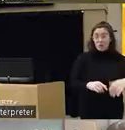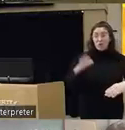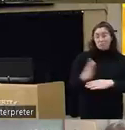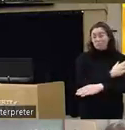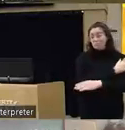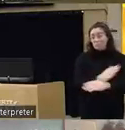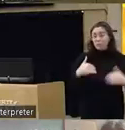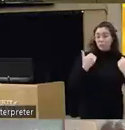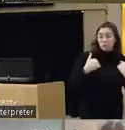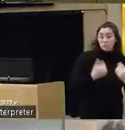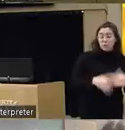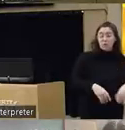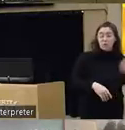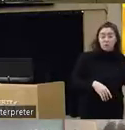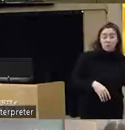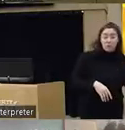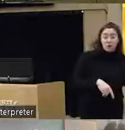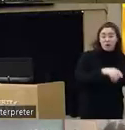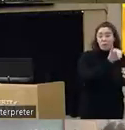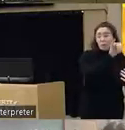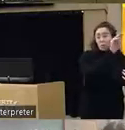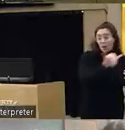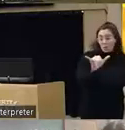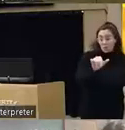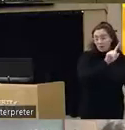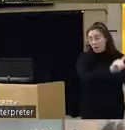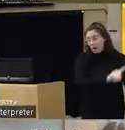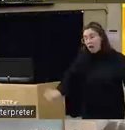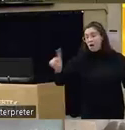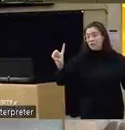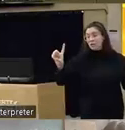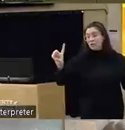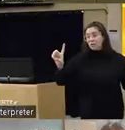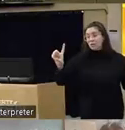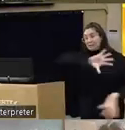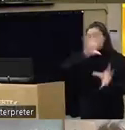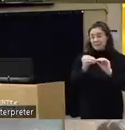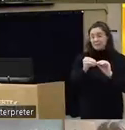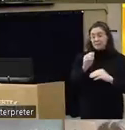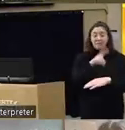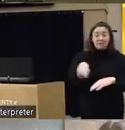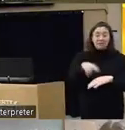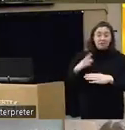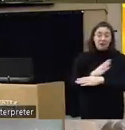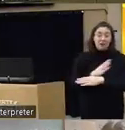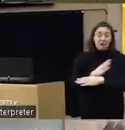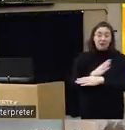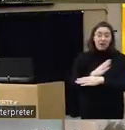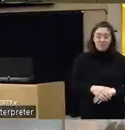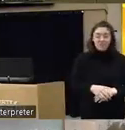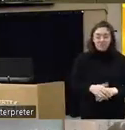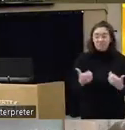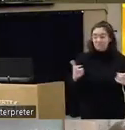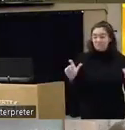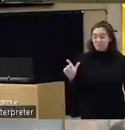from 4 in Wyoming to 65 in the District of Columbia, and the national average is 14. Youth in rural areas and